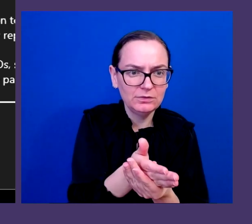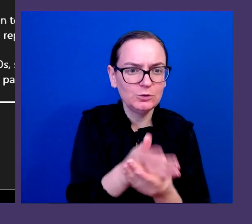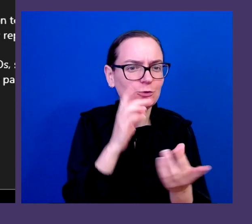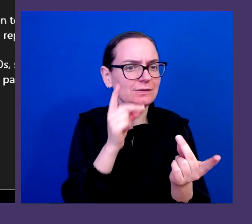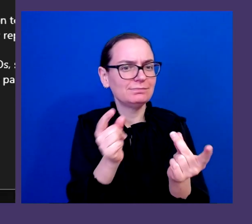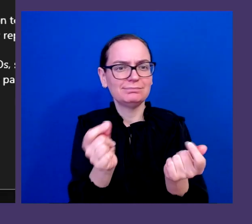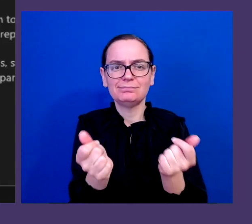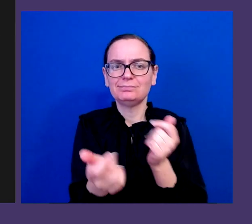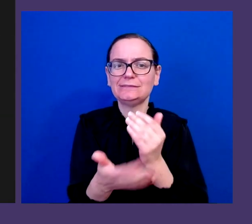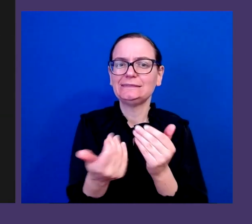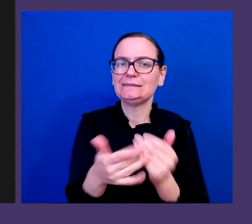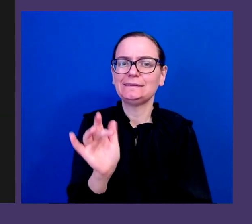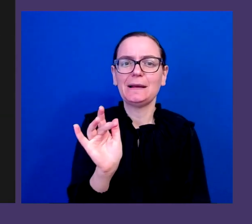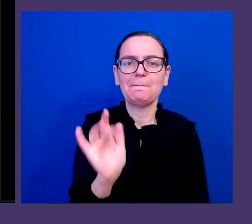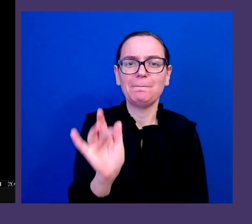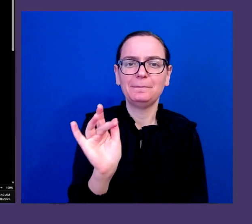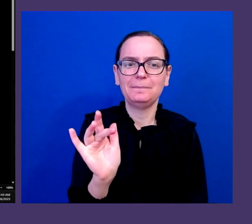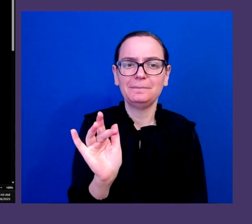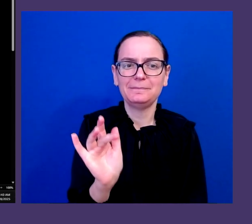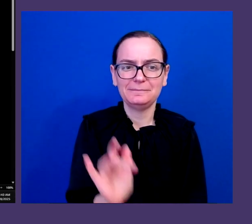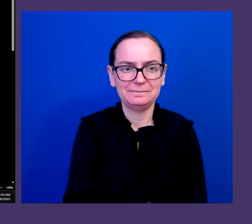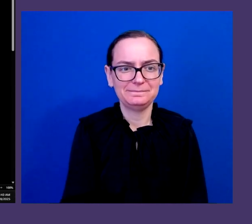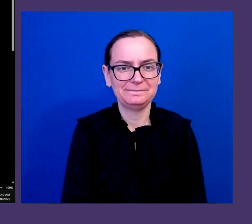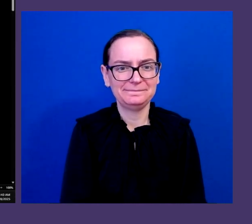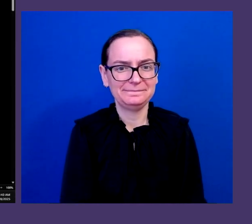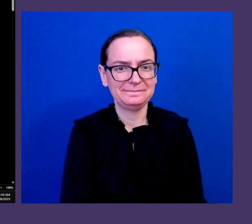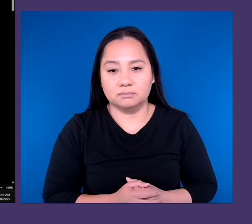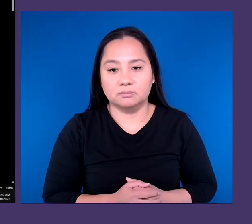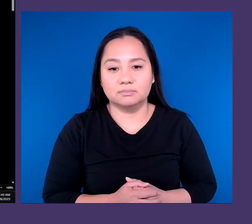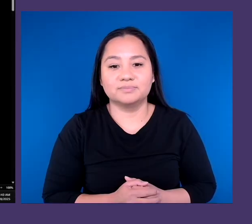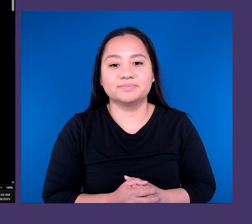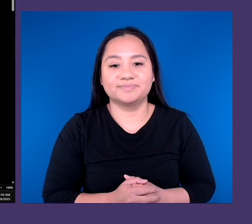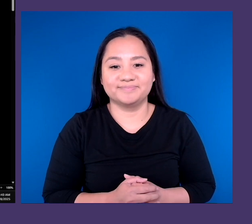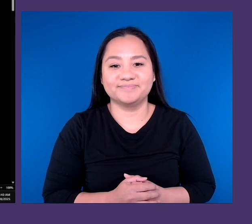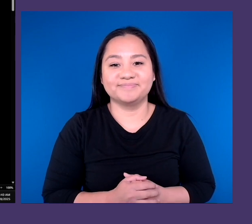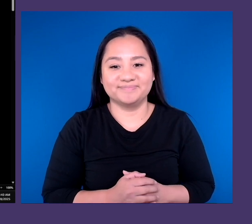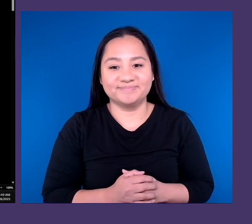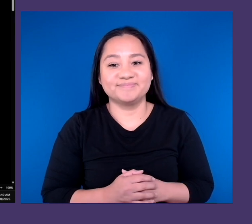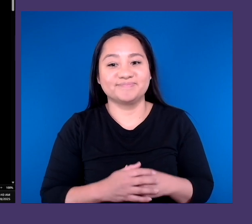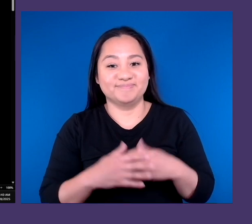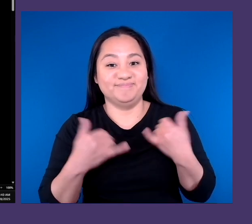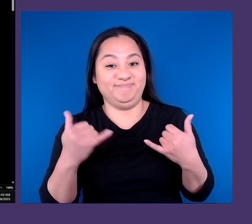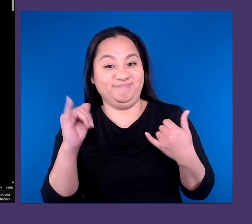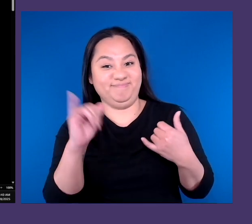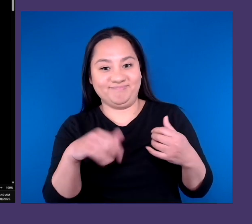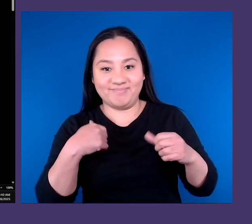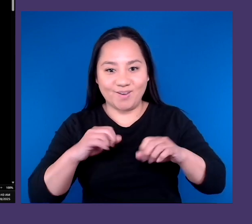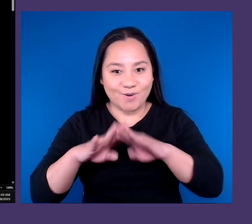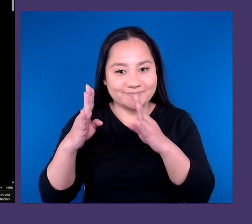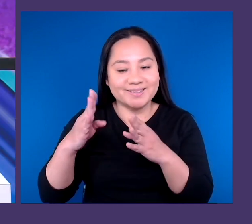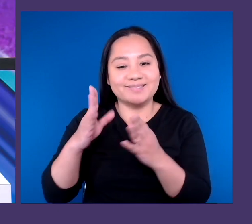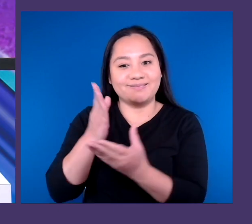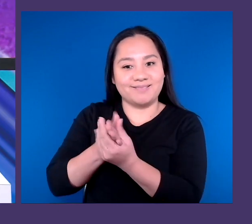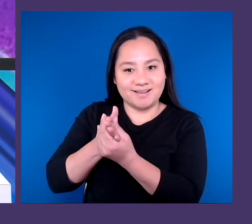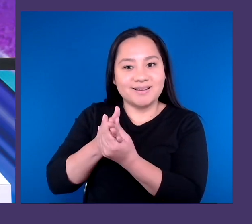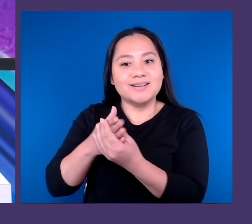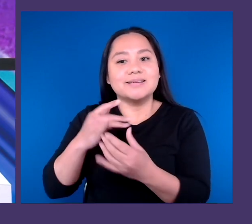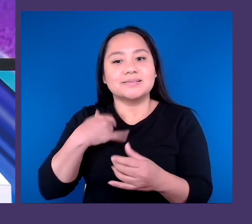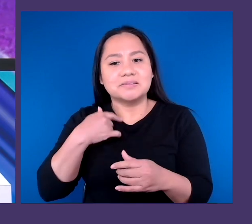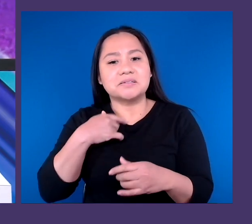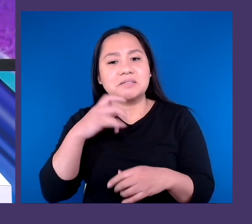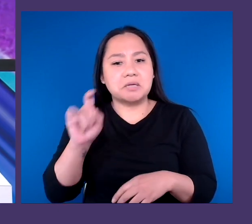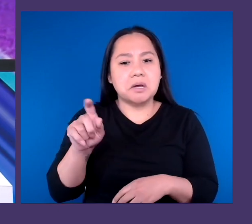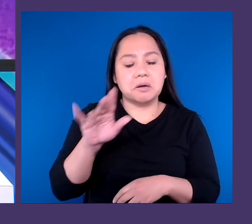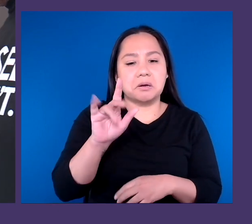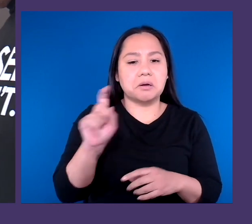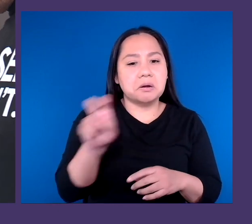wanted. I can open the file. I can, just going back and forth, finding the right document, all of Yeah. it. Yeah, unfortunately, the title itself is not always